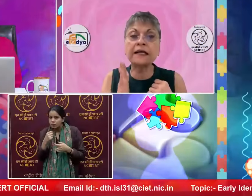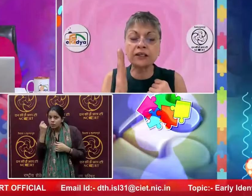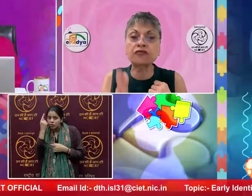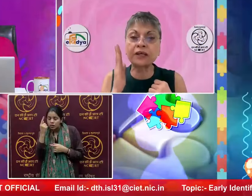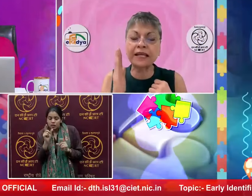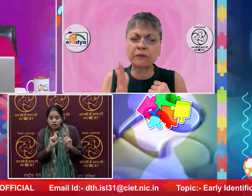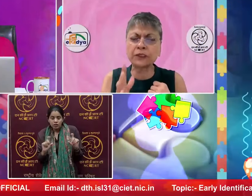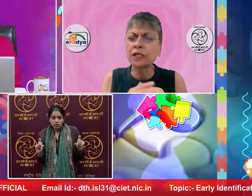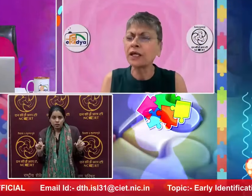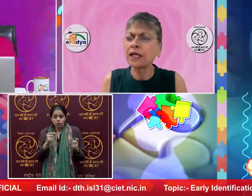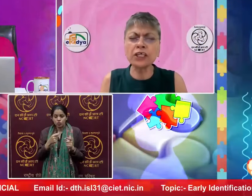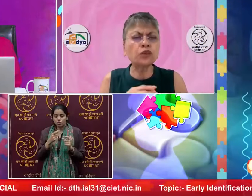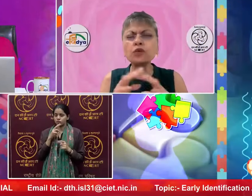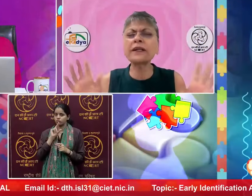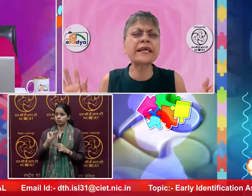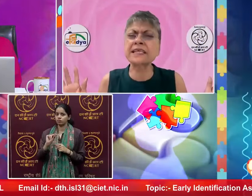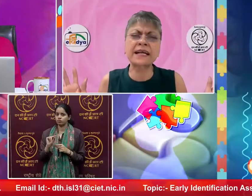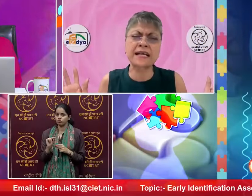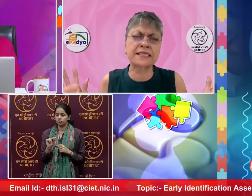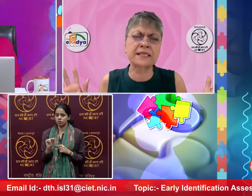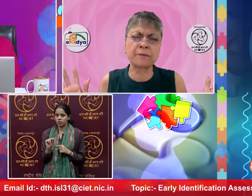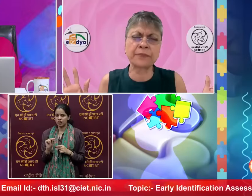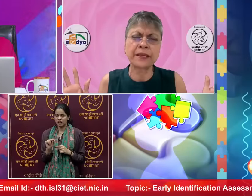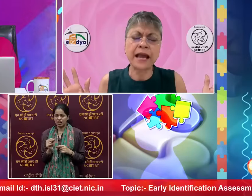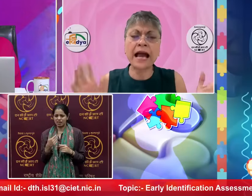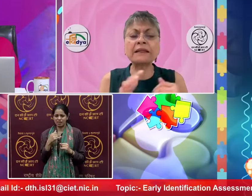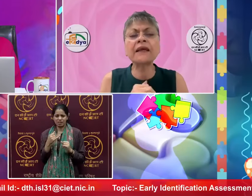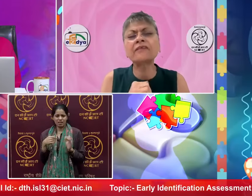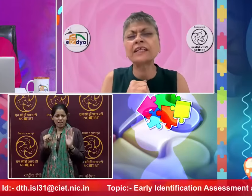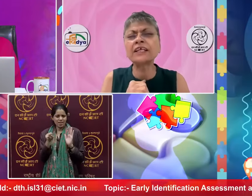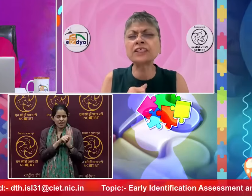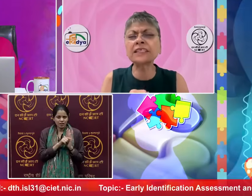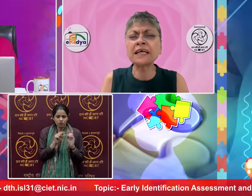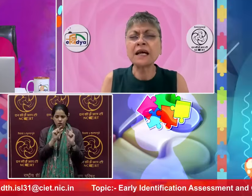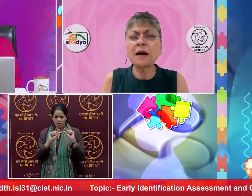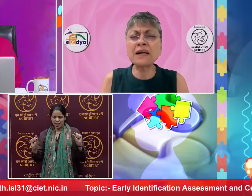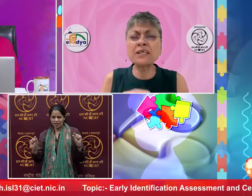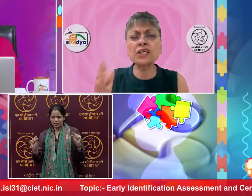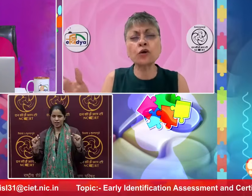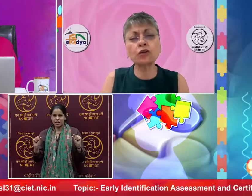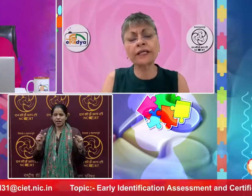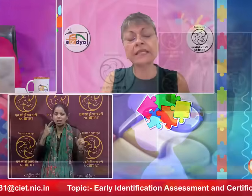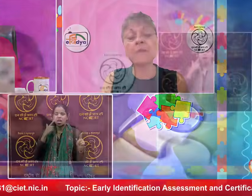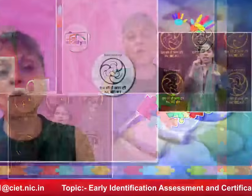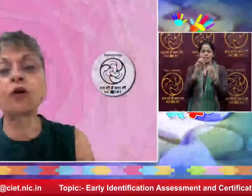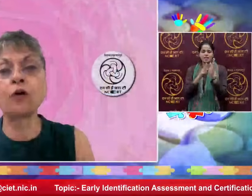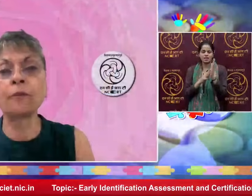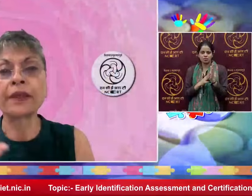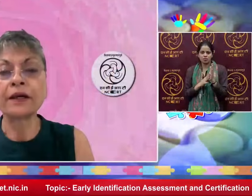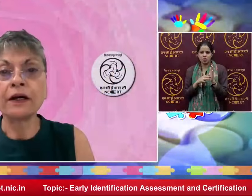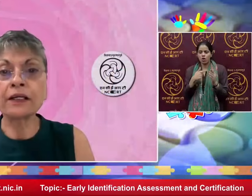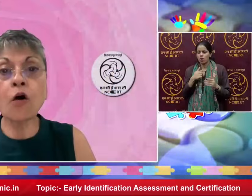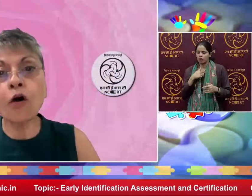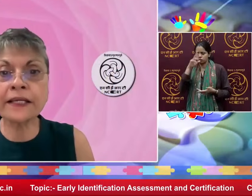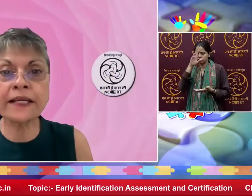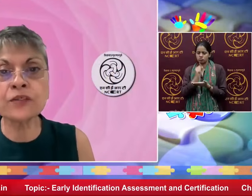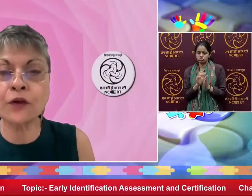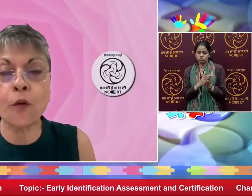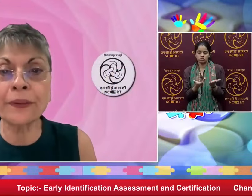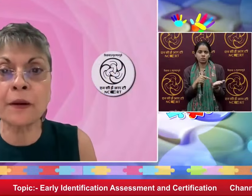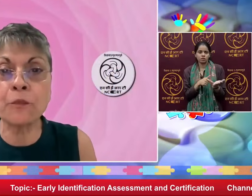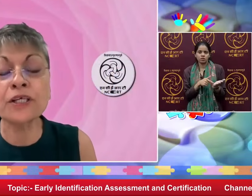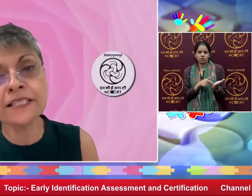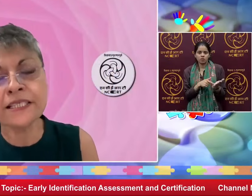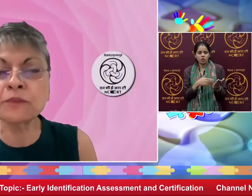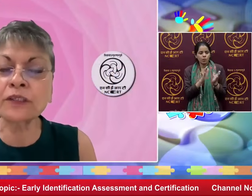understand clear literal language. They do not get sarcasm. And if the teacher says, "Marzi ho to kitab kholo," now all the kids